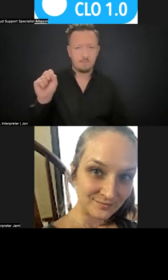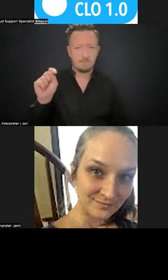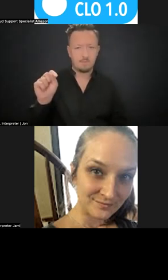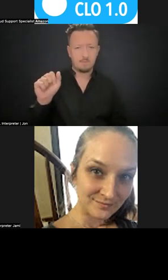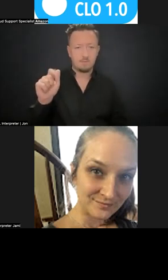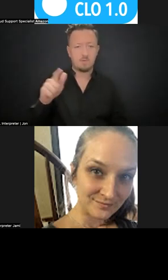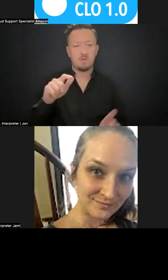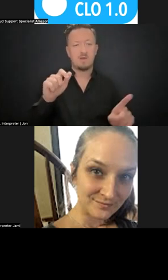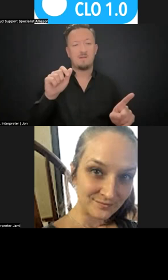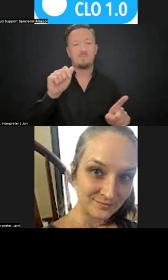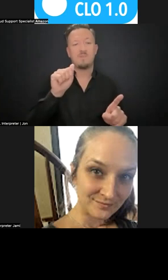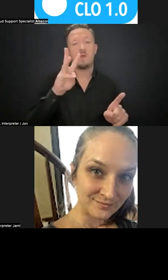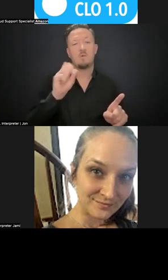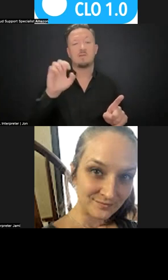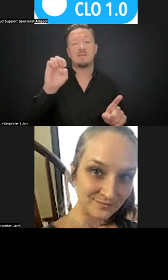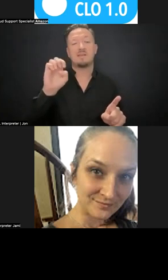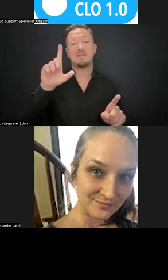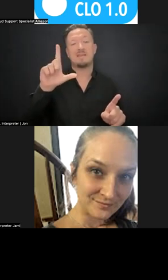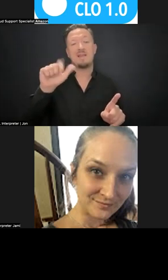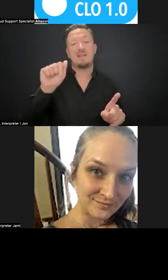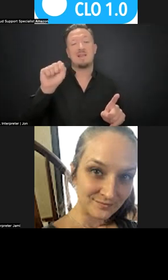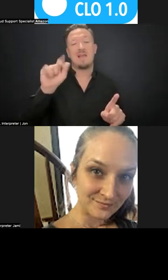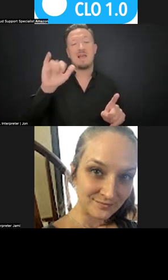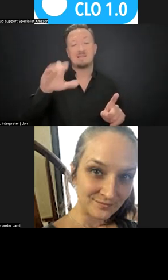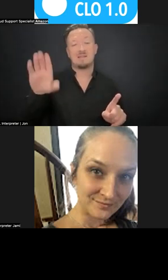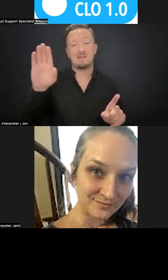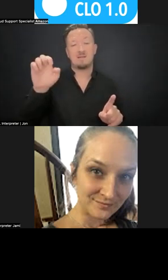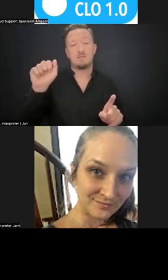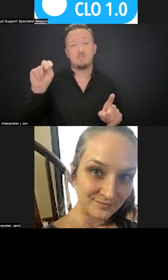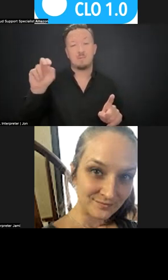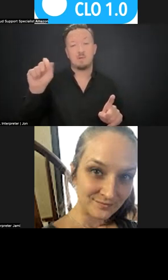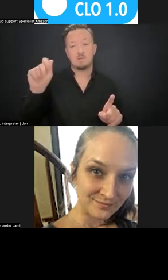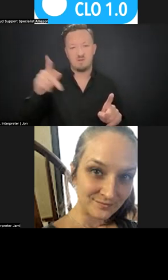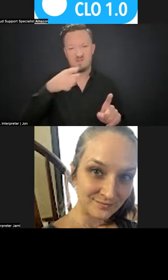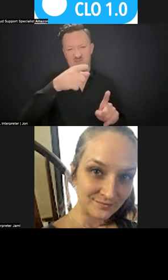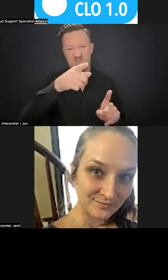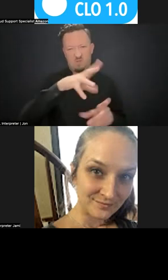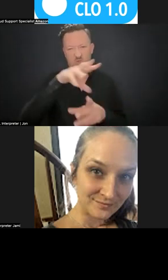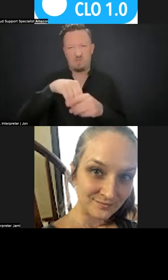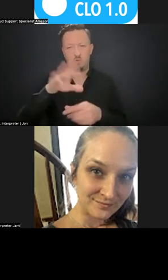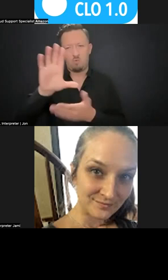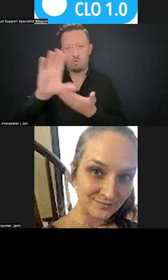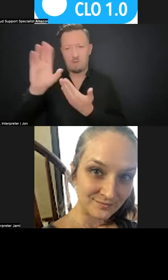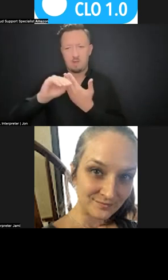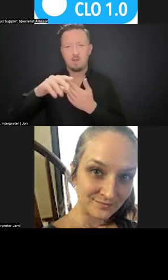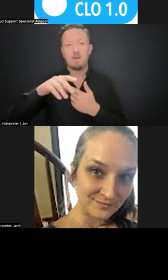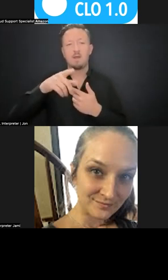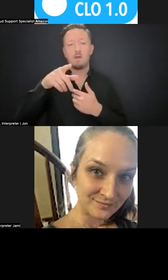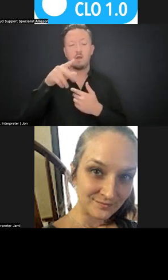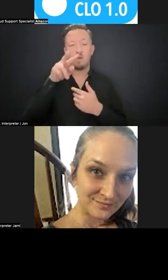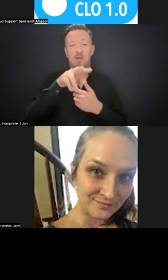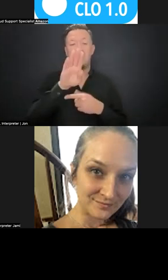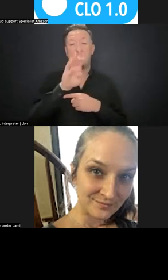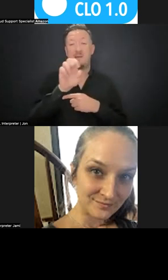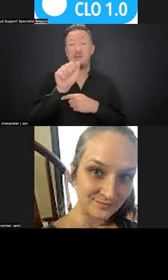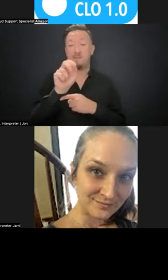Elastic Beanstalk. So this is a link in your curriculum. This is referring to the Beanstalk as a